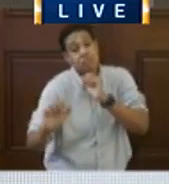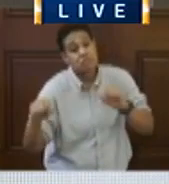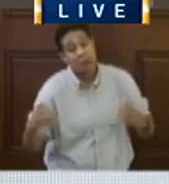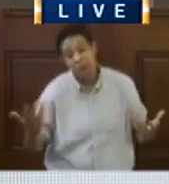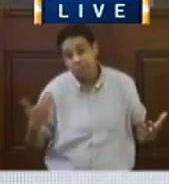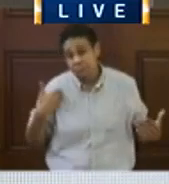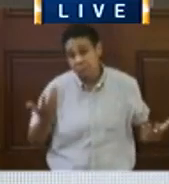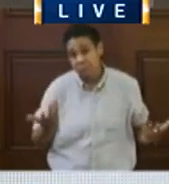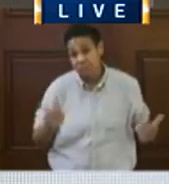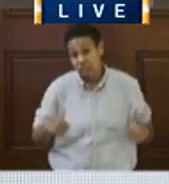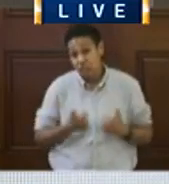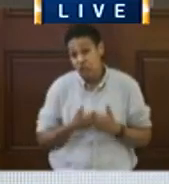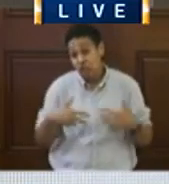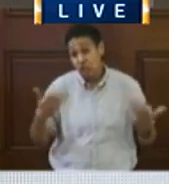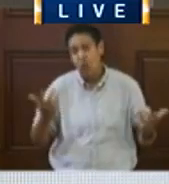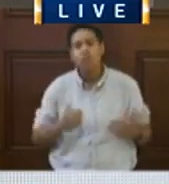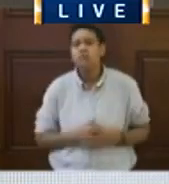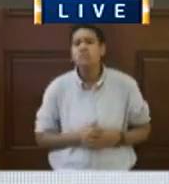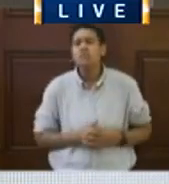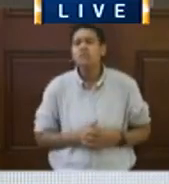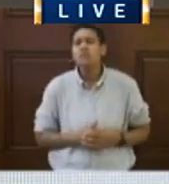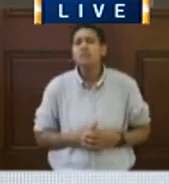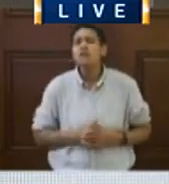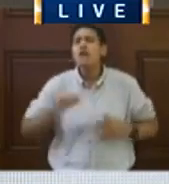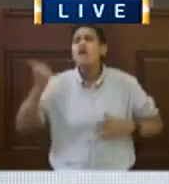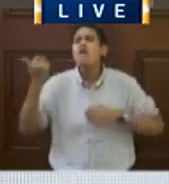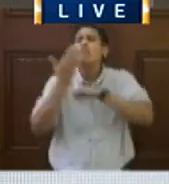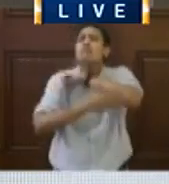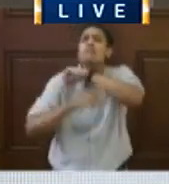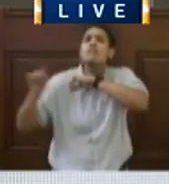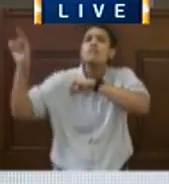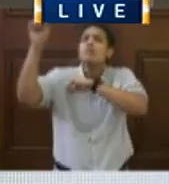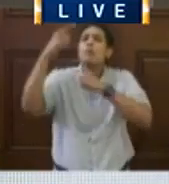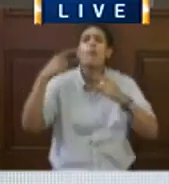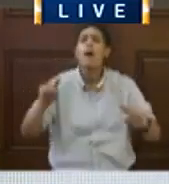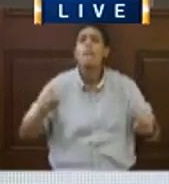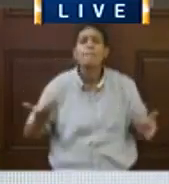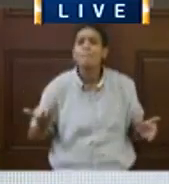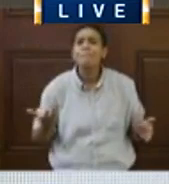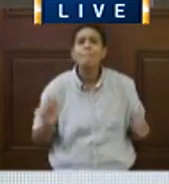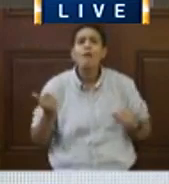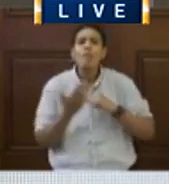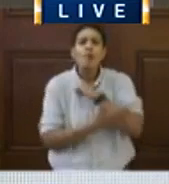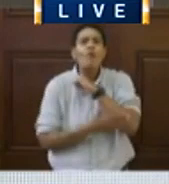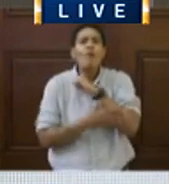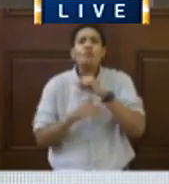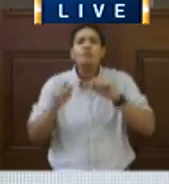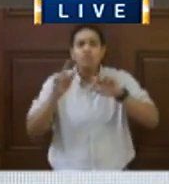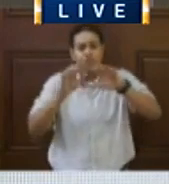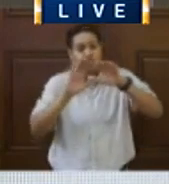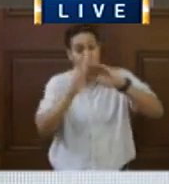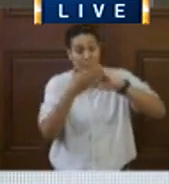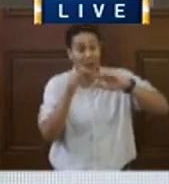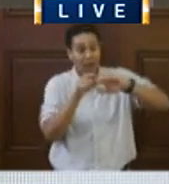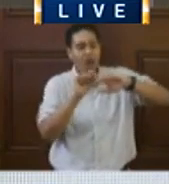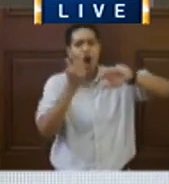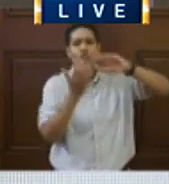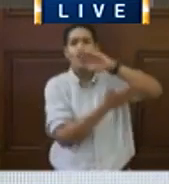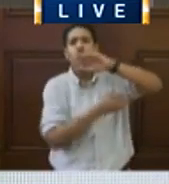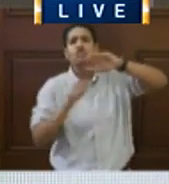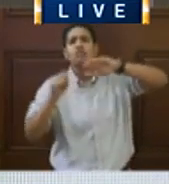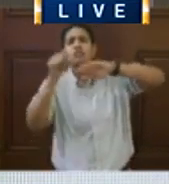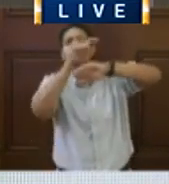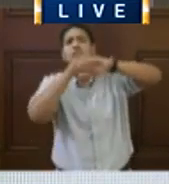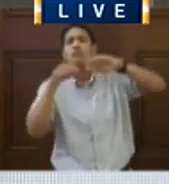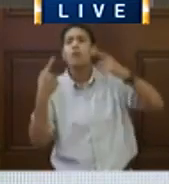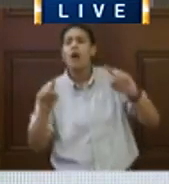is what happens to other countries around us. We have closed the border. We can't close the border